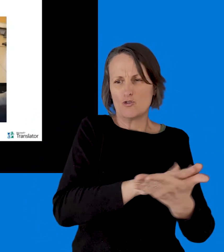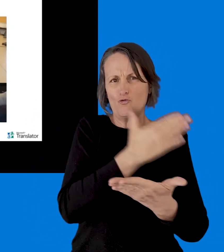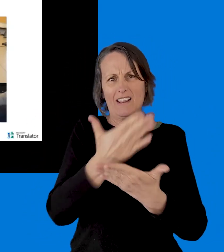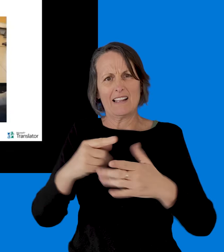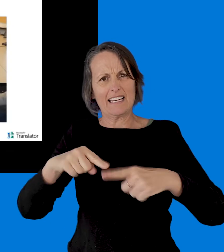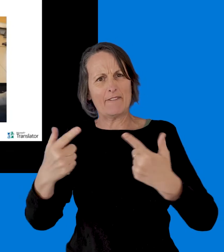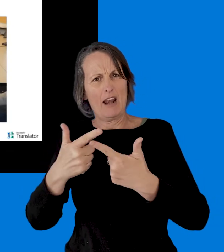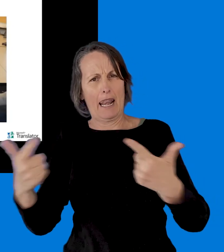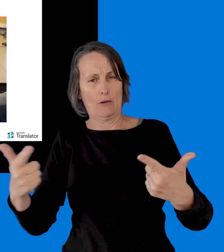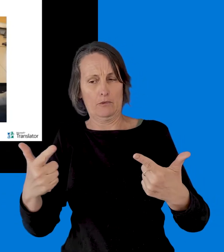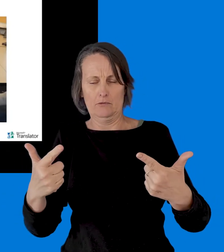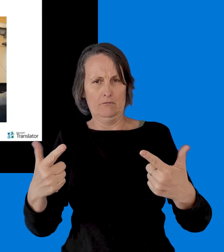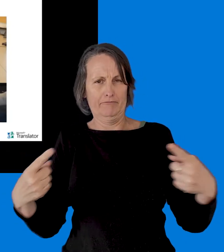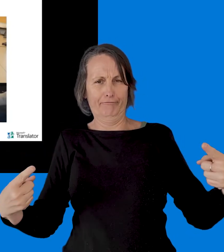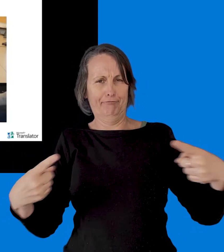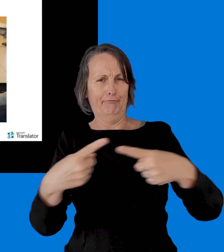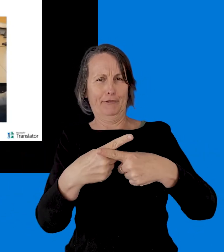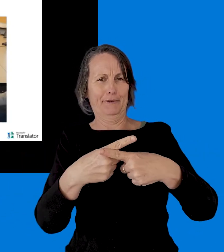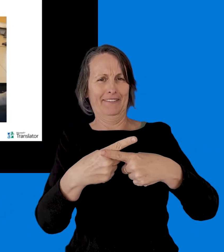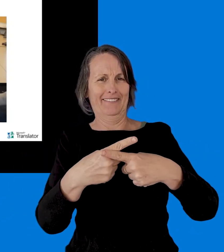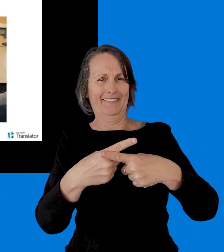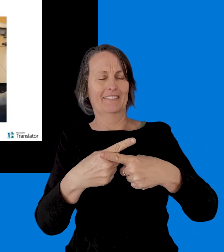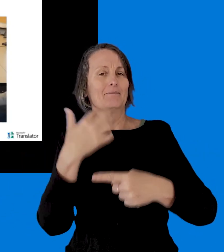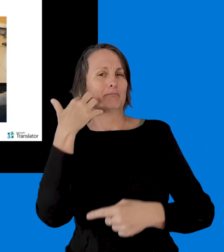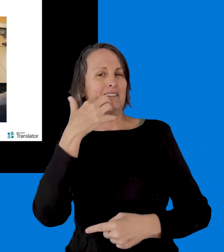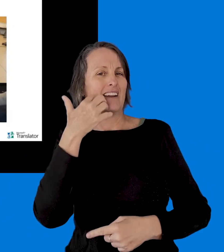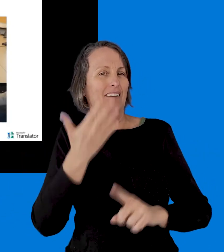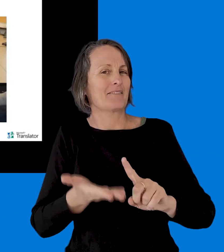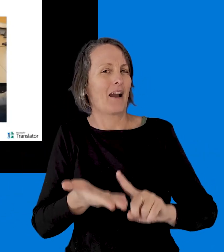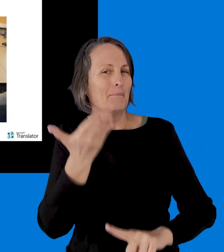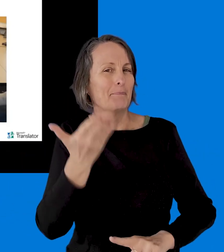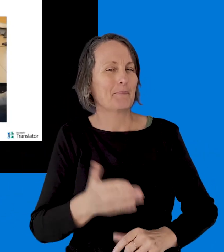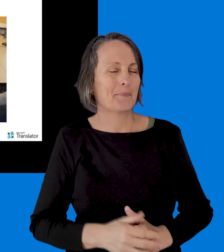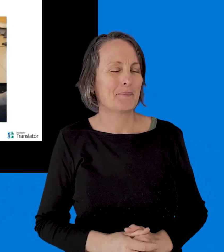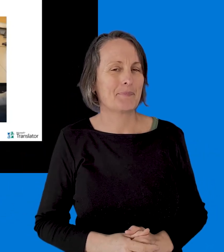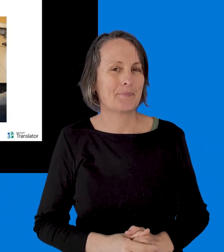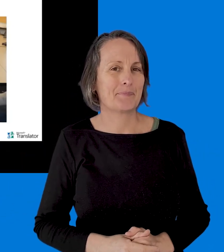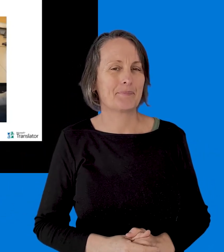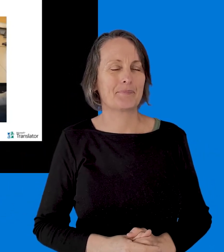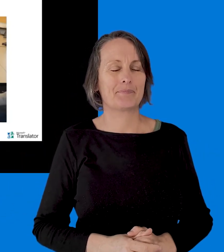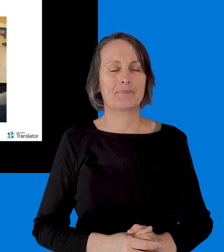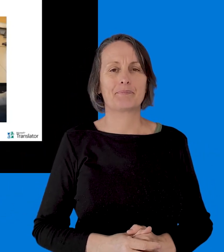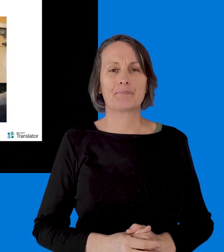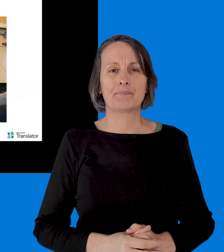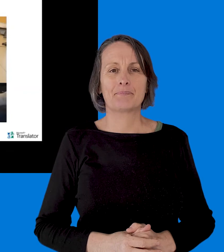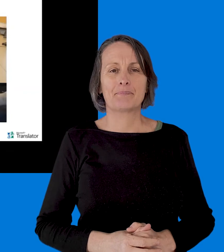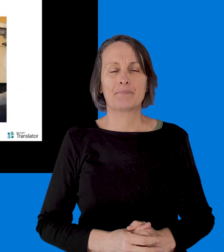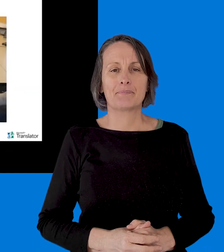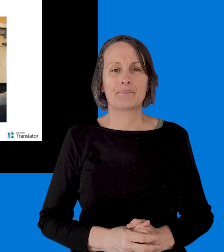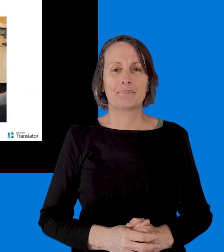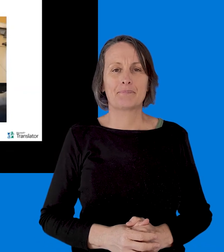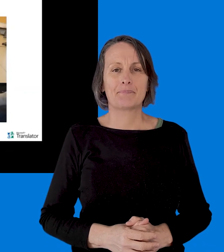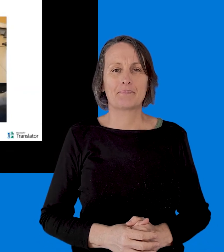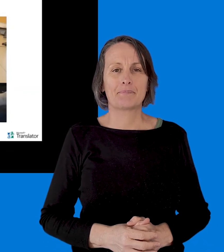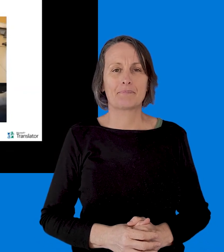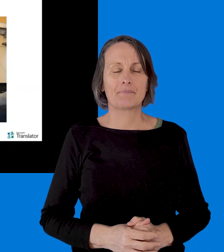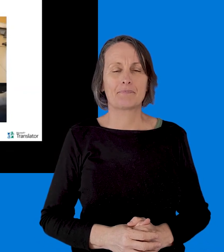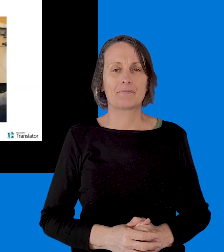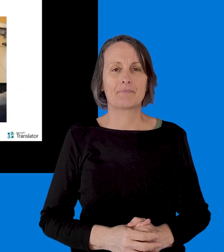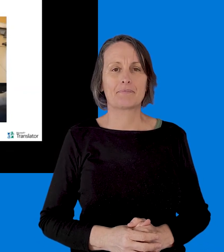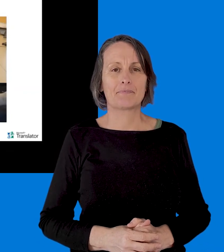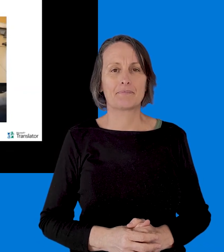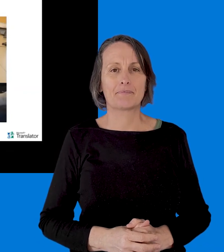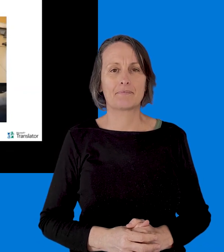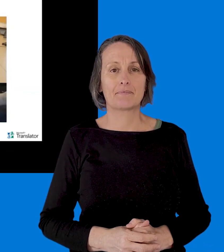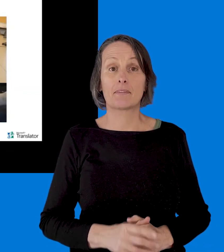rate tends to be higher when you're crossing language boundaries. What we found, though, is that people adapt pretty